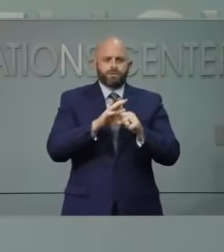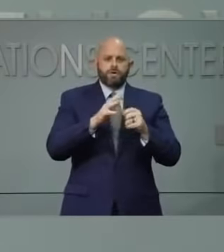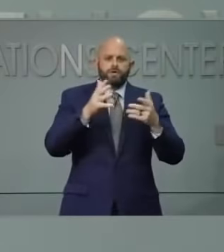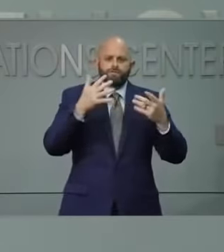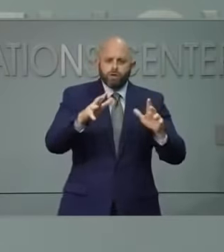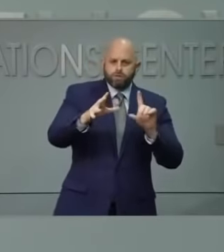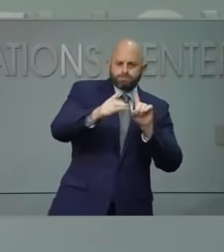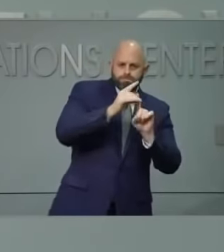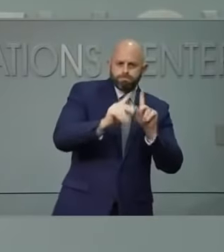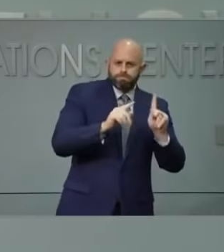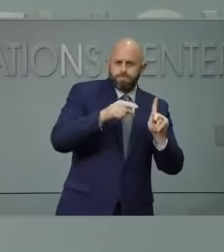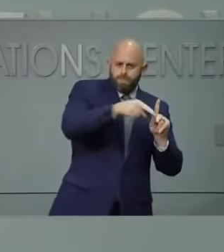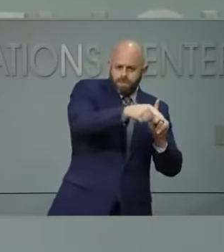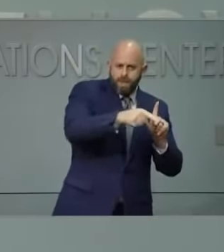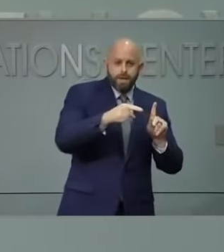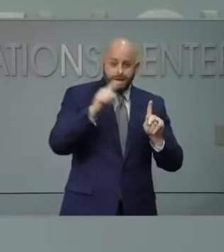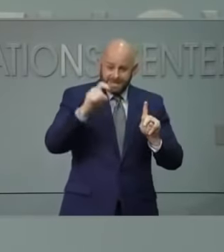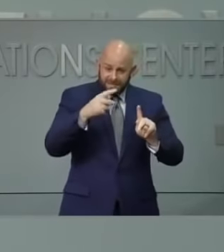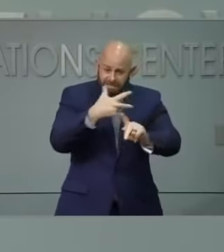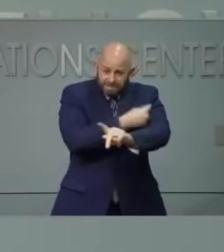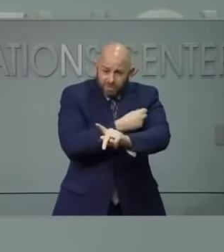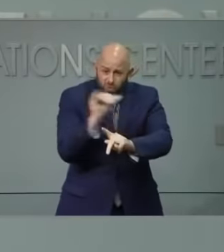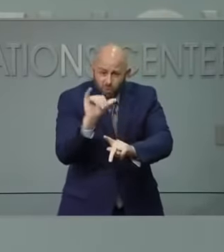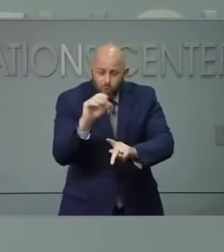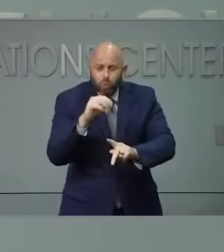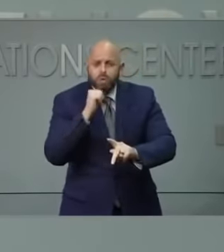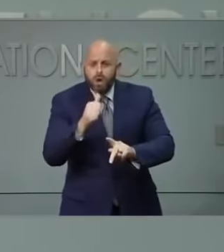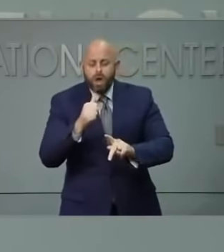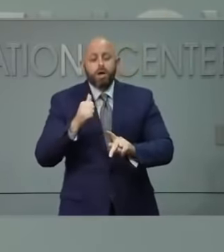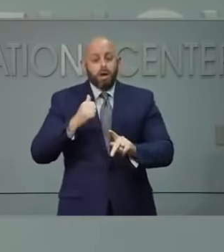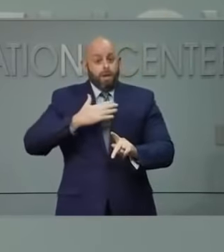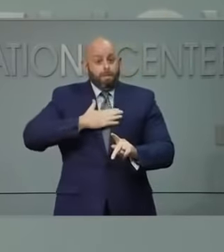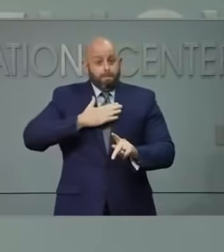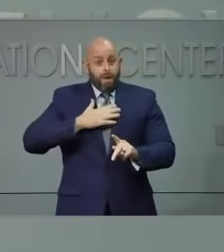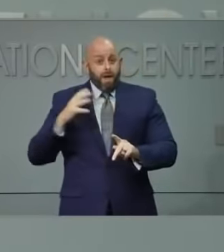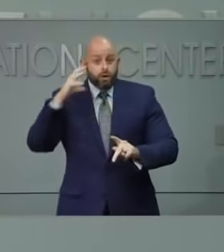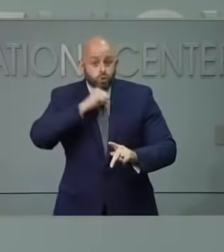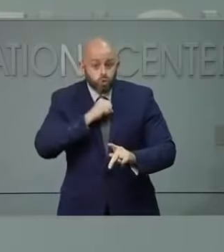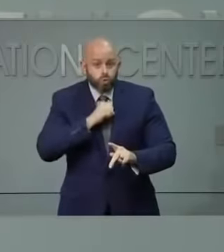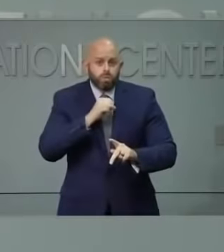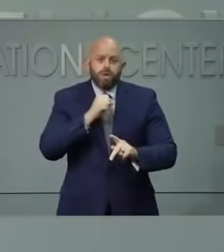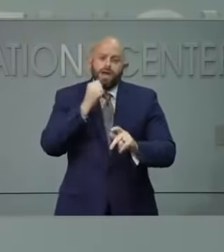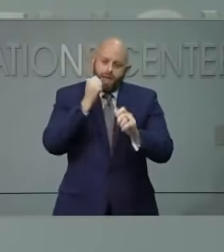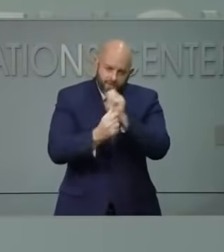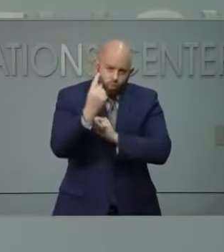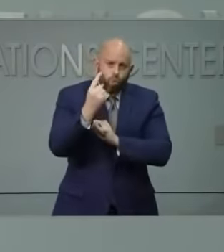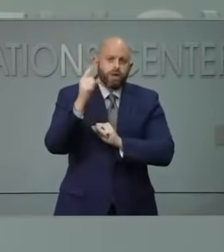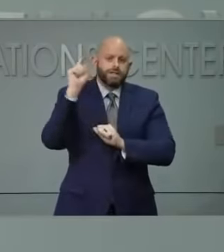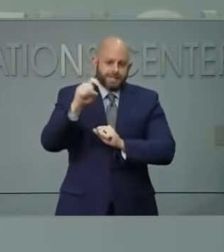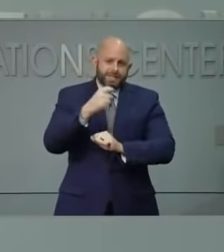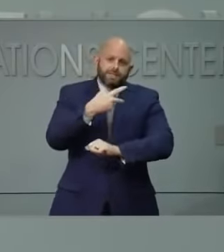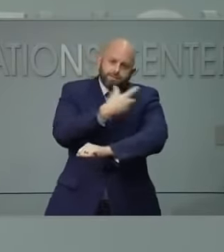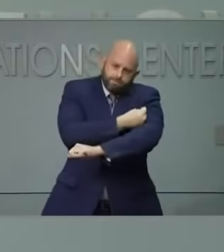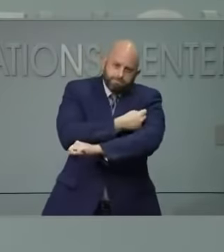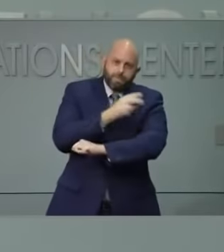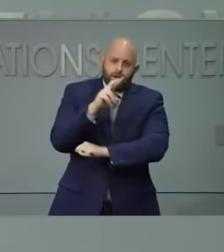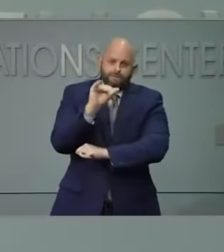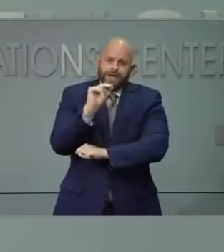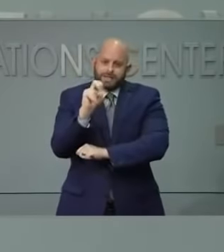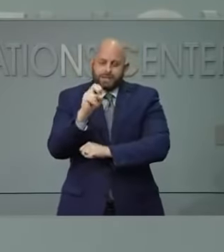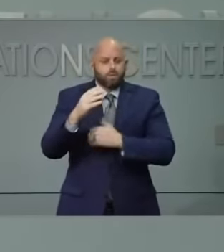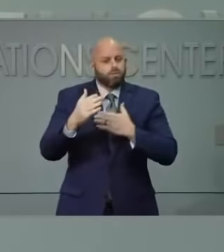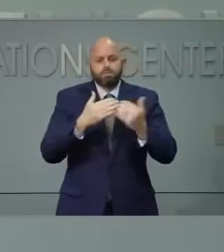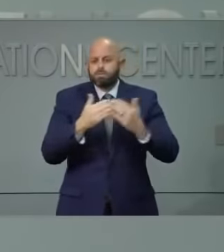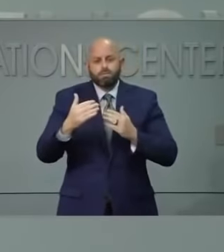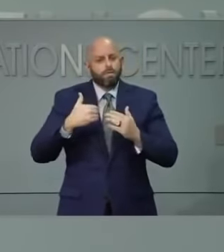My assumption is that we are going to be asking everyone to get a vaccine whether or not you had COVID. But again, we're going to wait for that final word